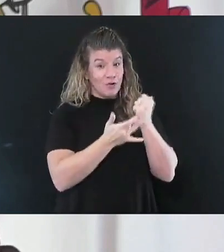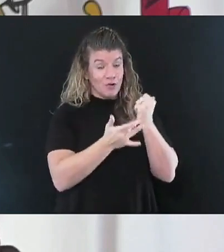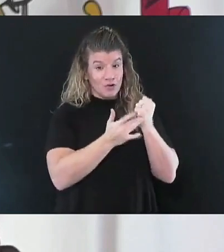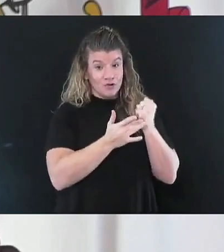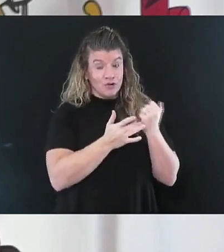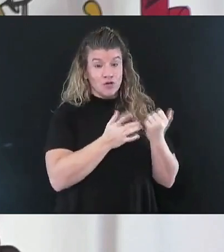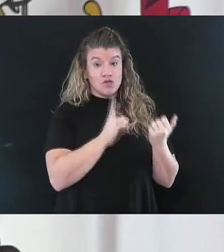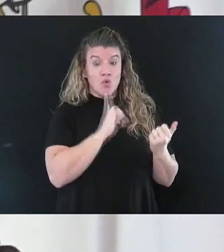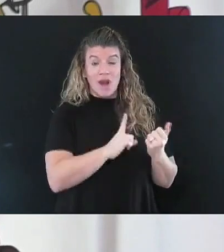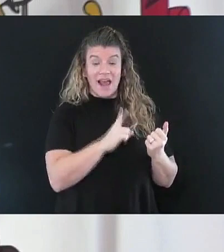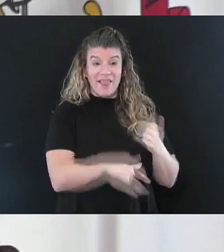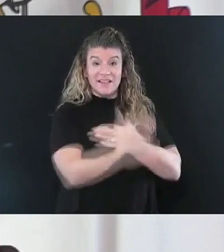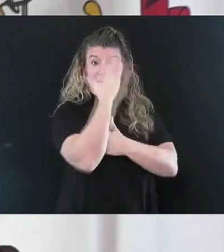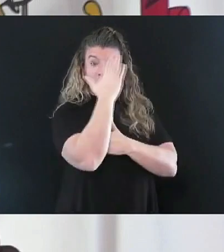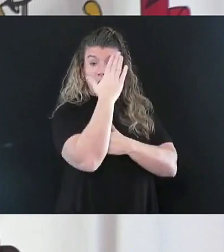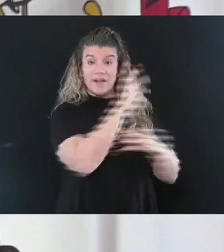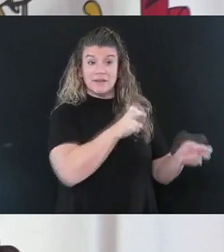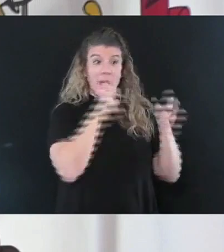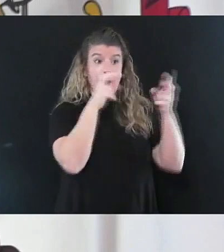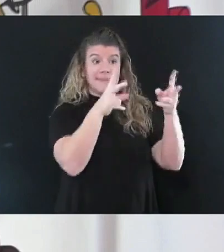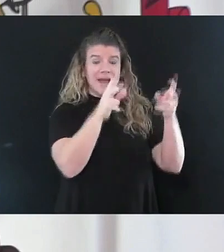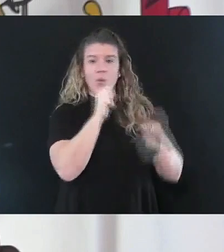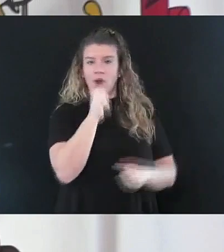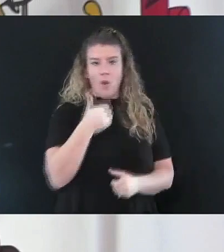morning's update yet.